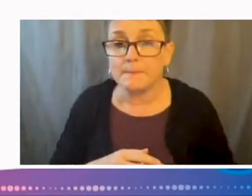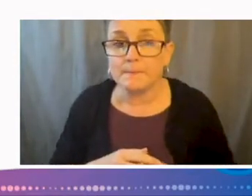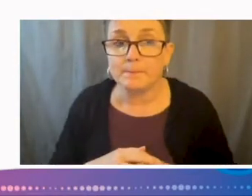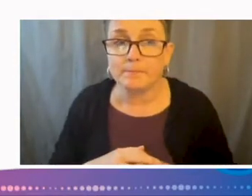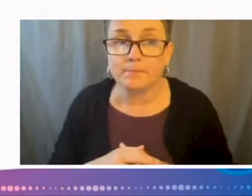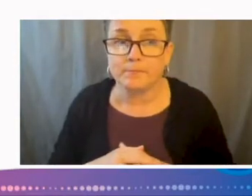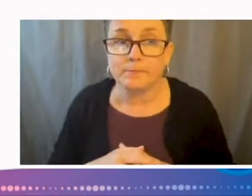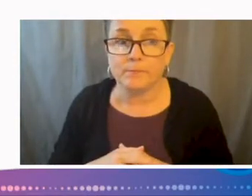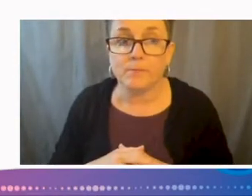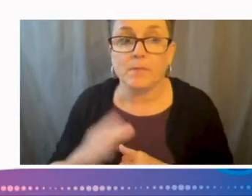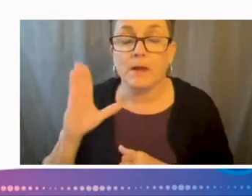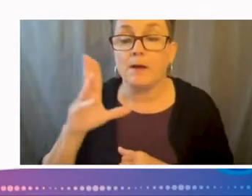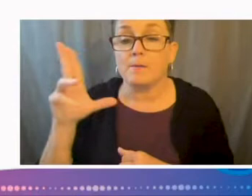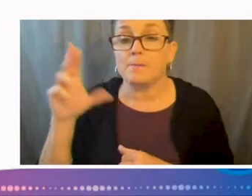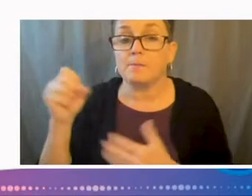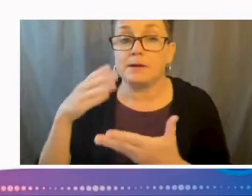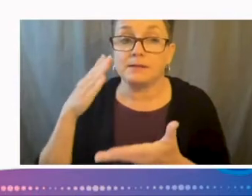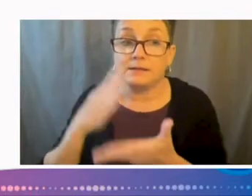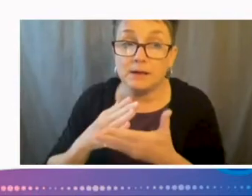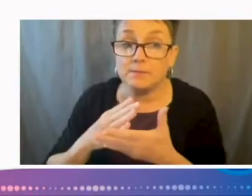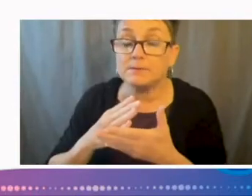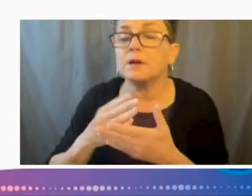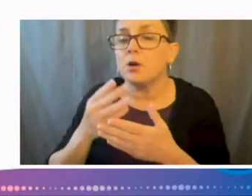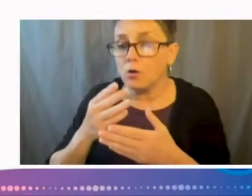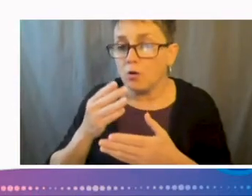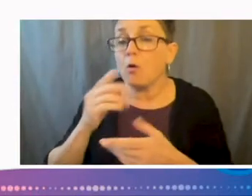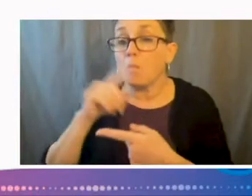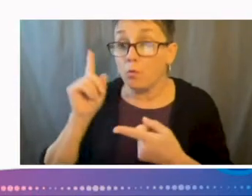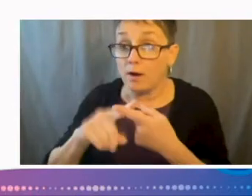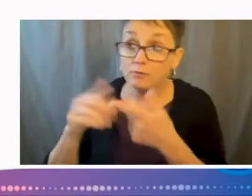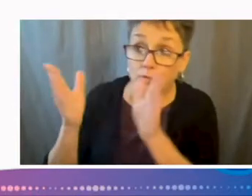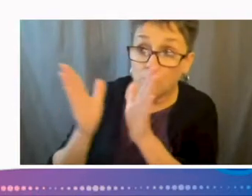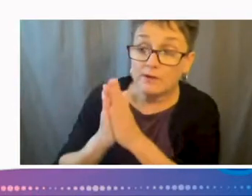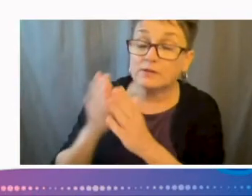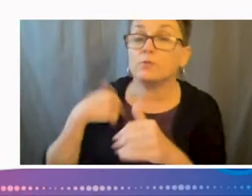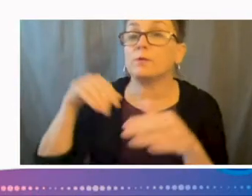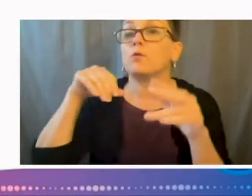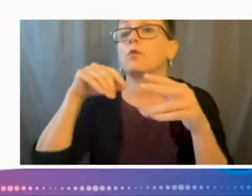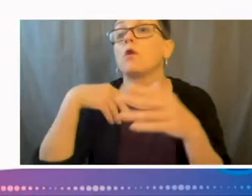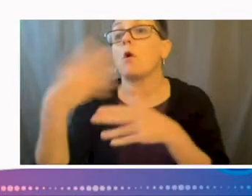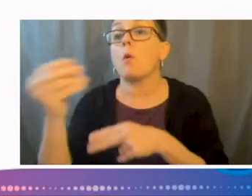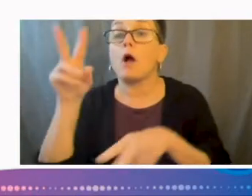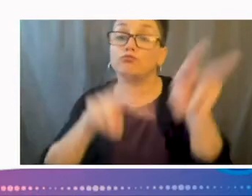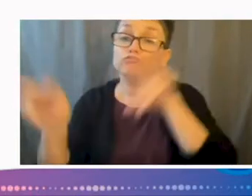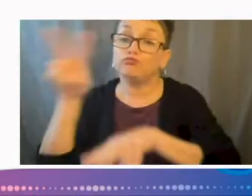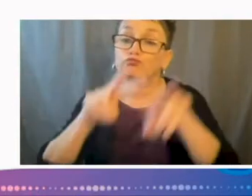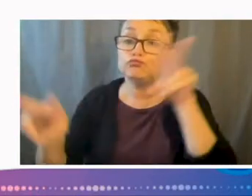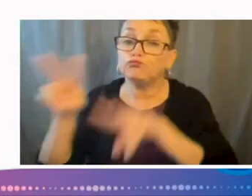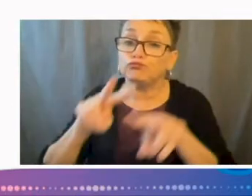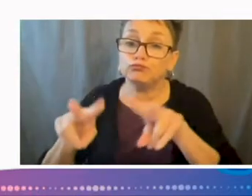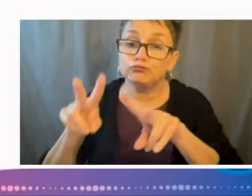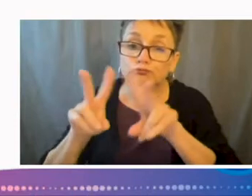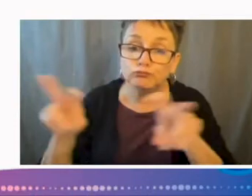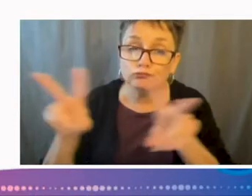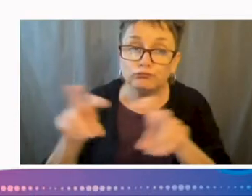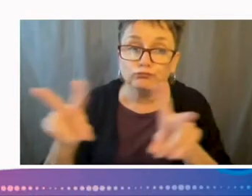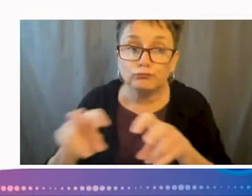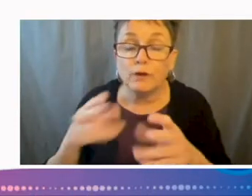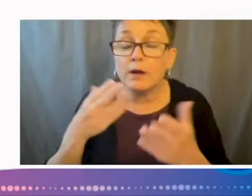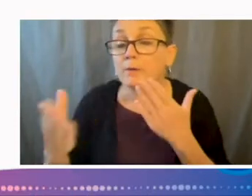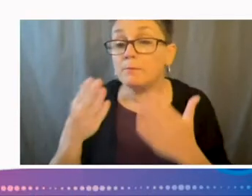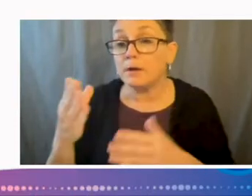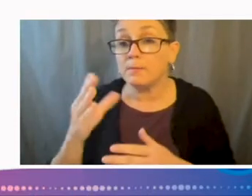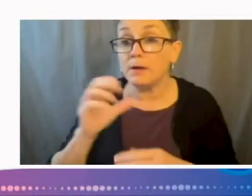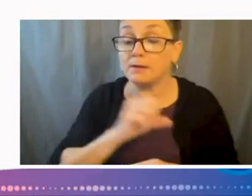Bus stops are reviewed upon request from internal and external partners. These may include frontline employees,